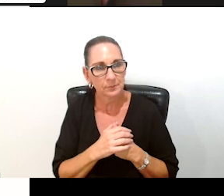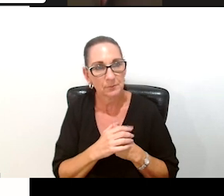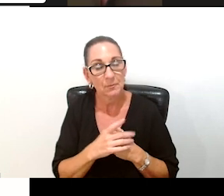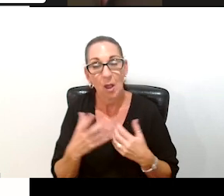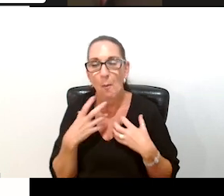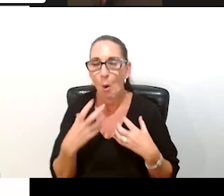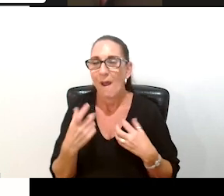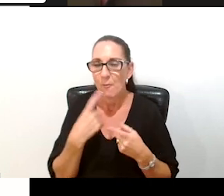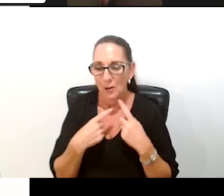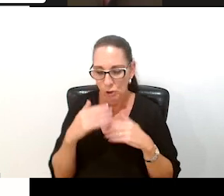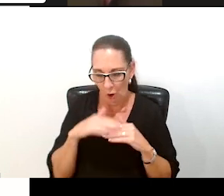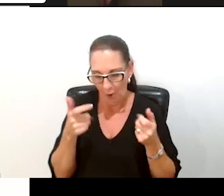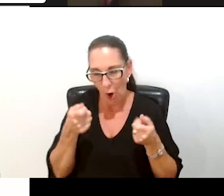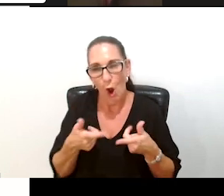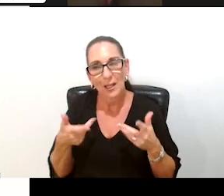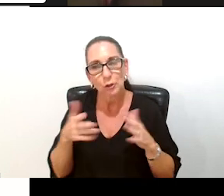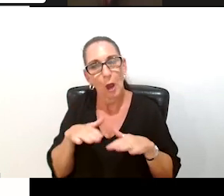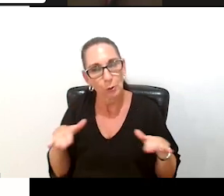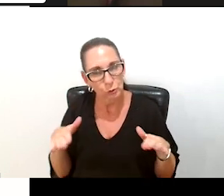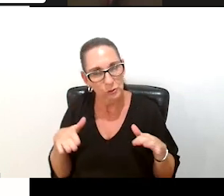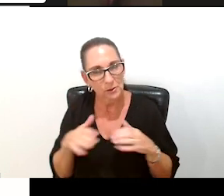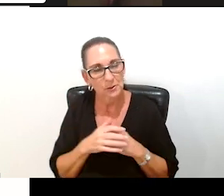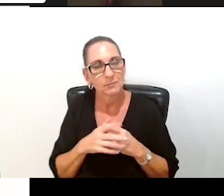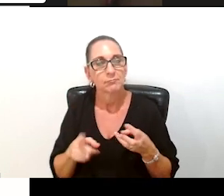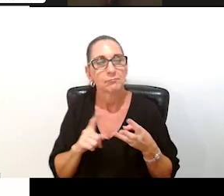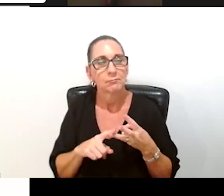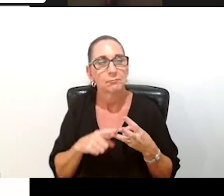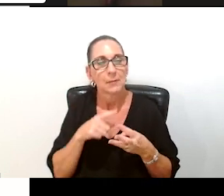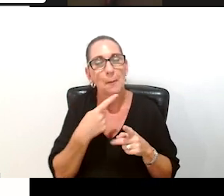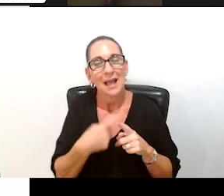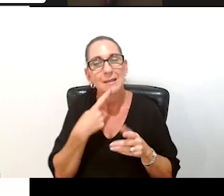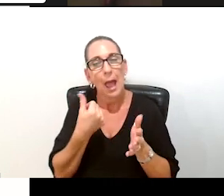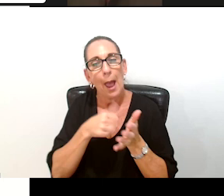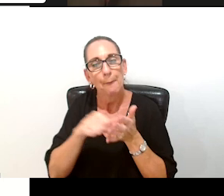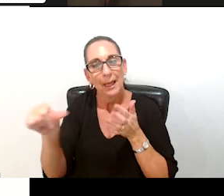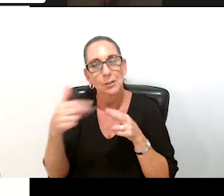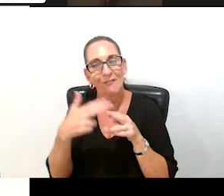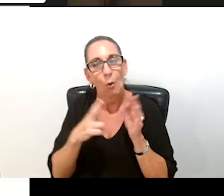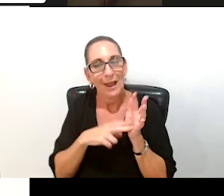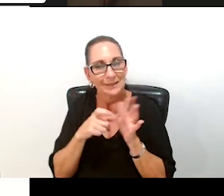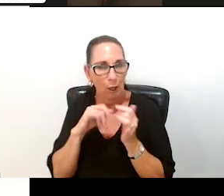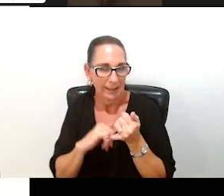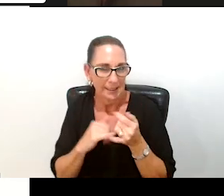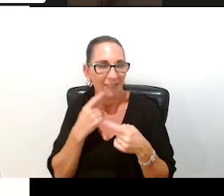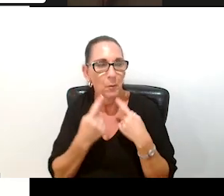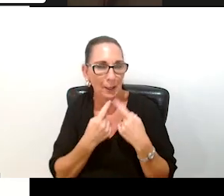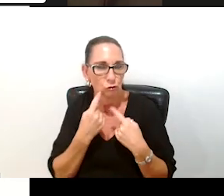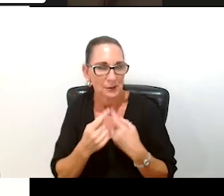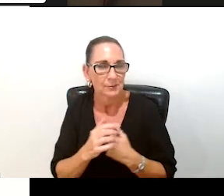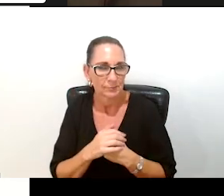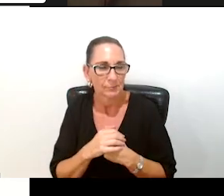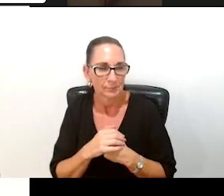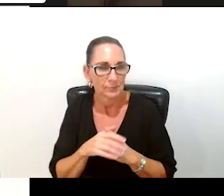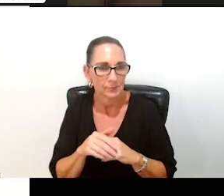early childhood, and information on applicants to the National Disability Insurance Scheme. And